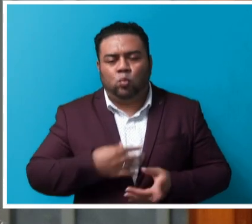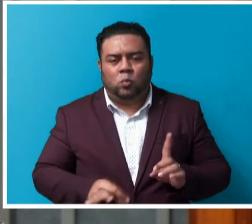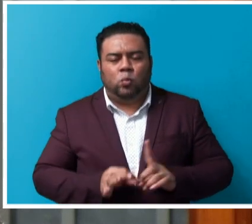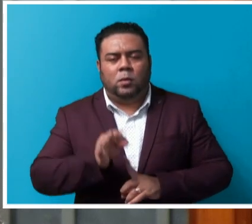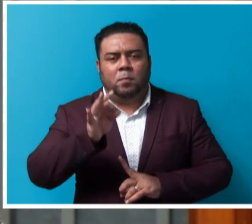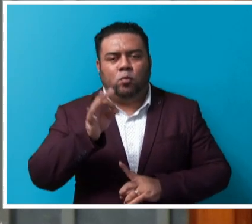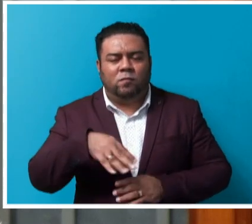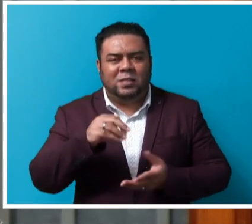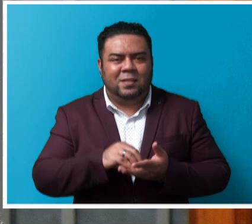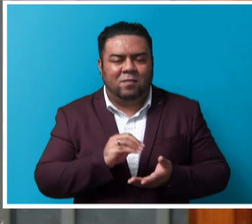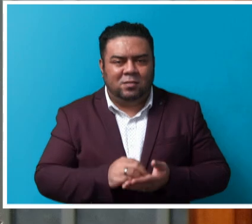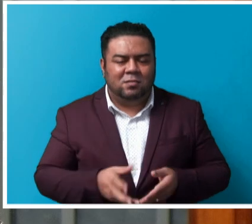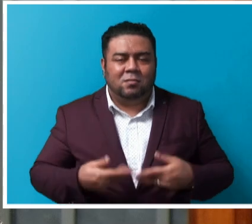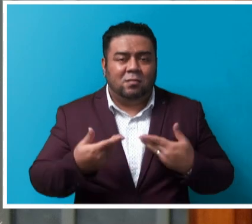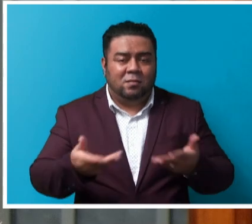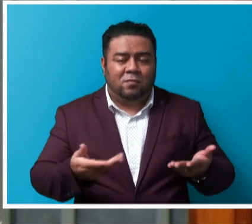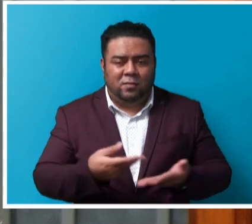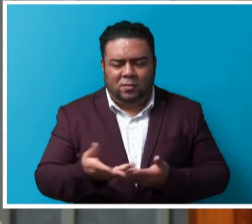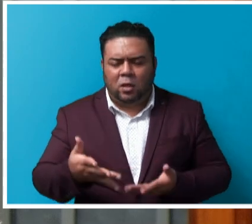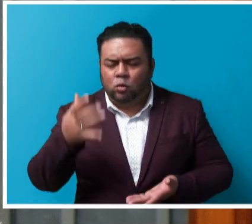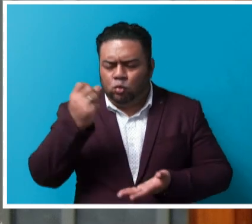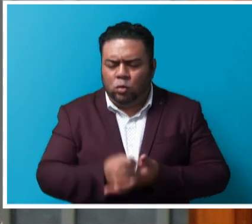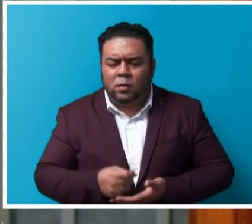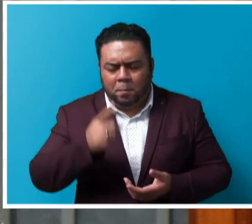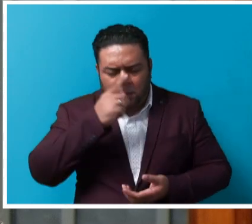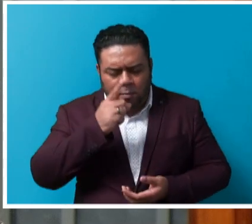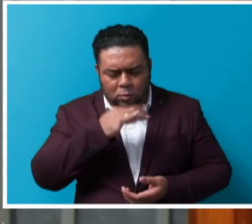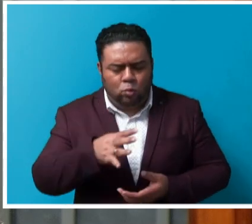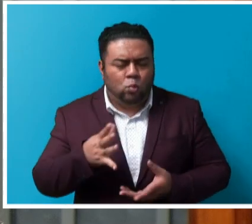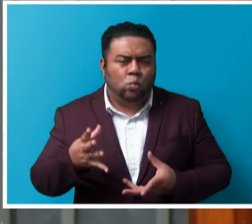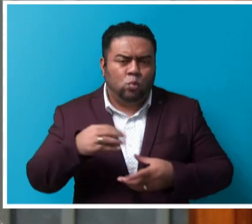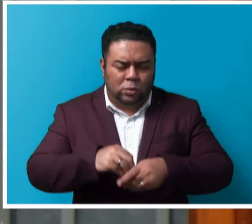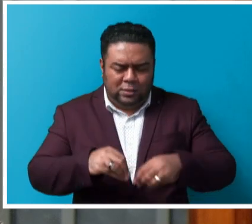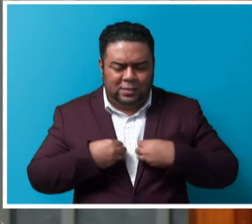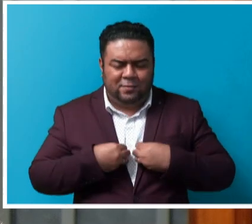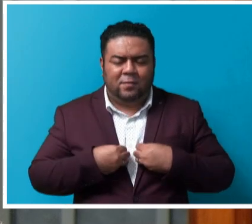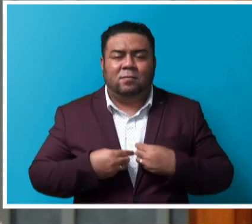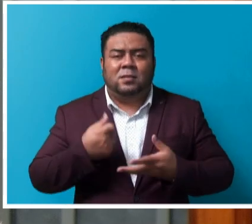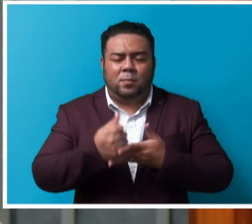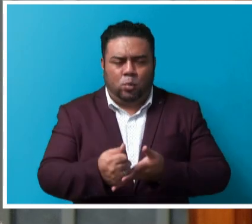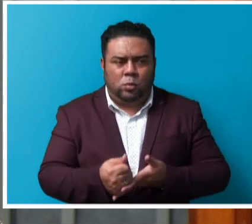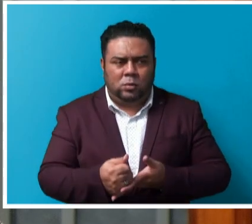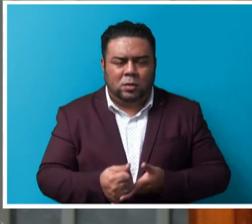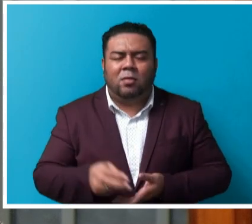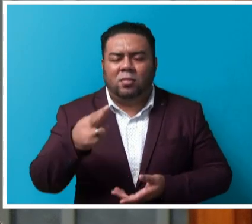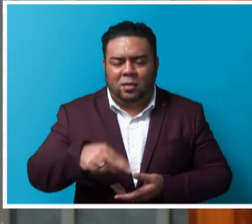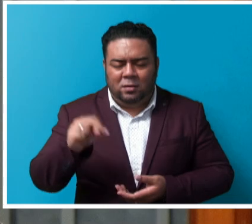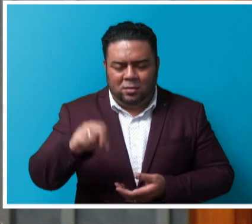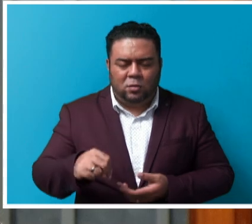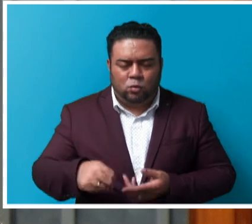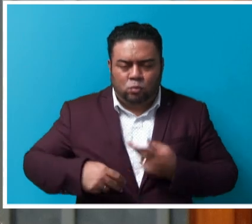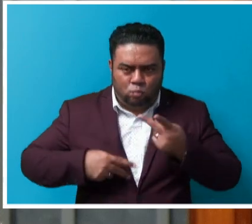delivery and ensure that rural and maritime Fijians receive the support they need to